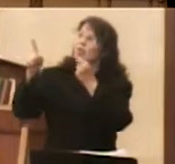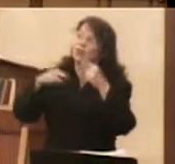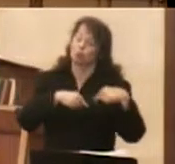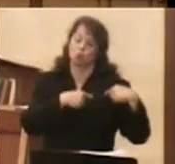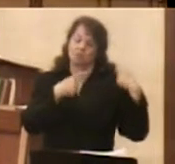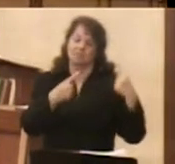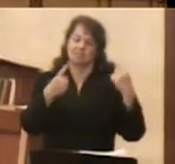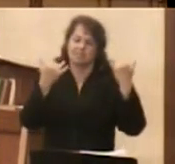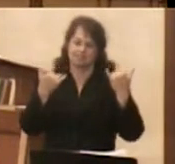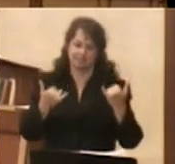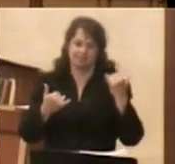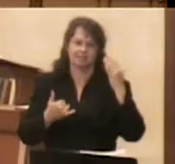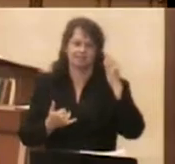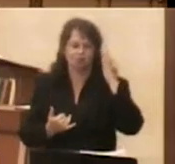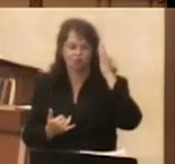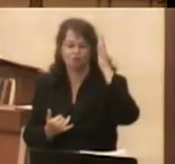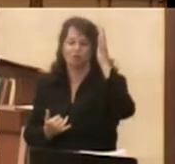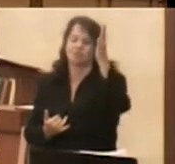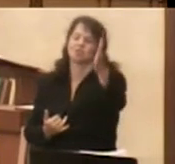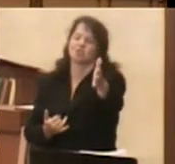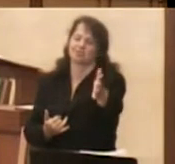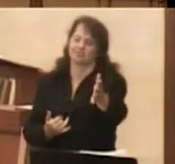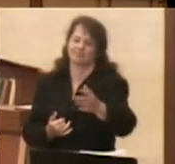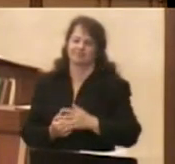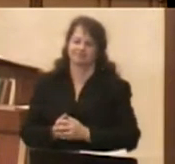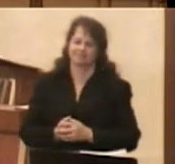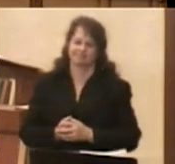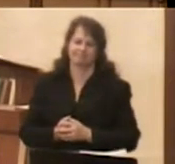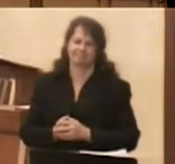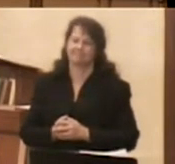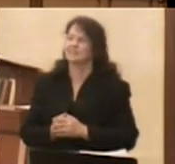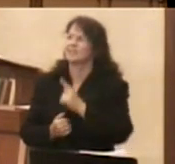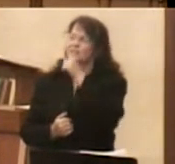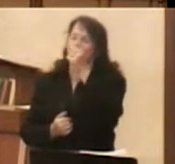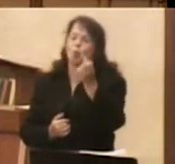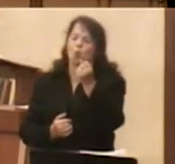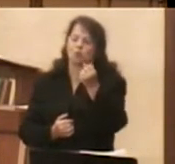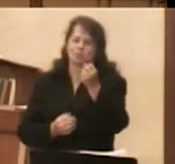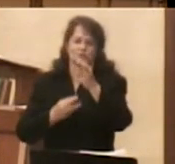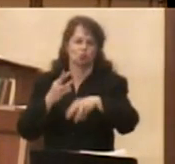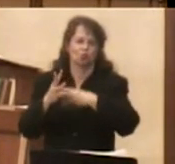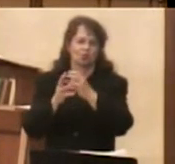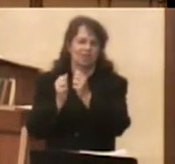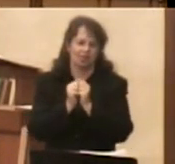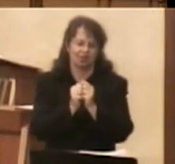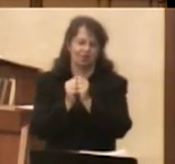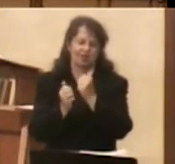who is to come, who holds all of this world together. Amen. Please rise.